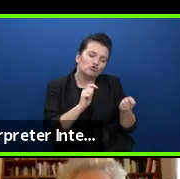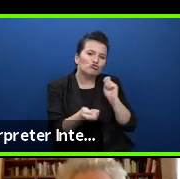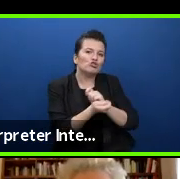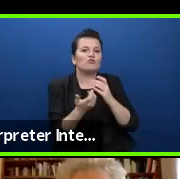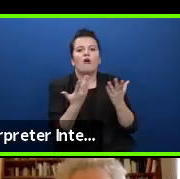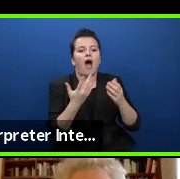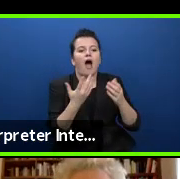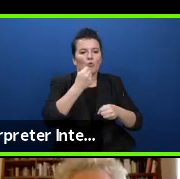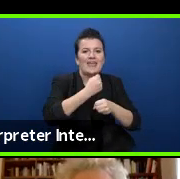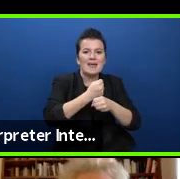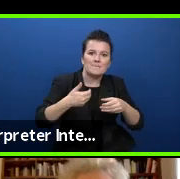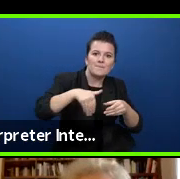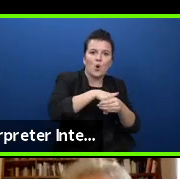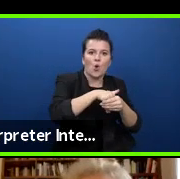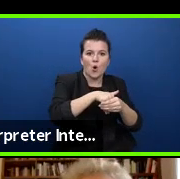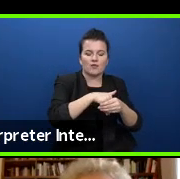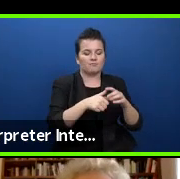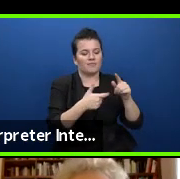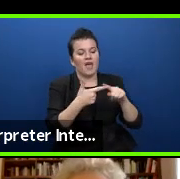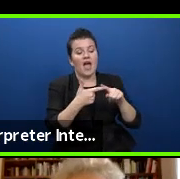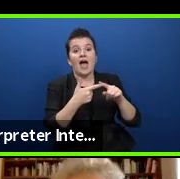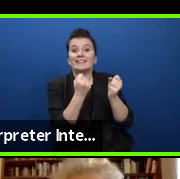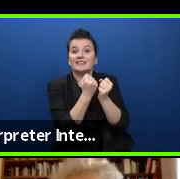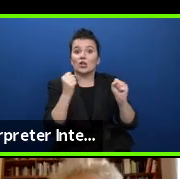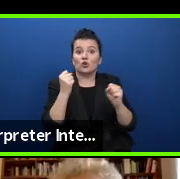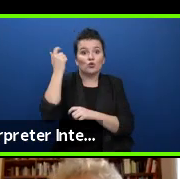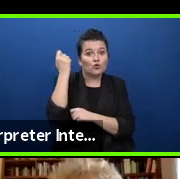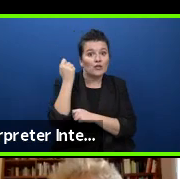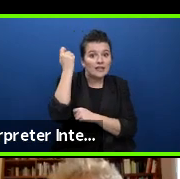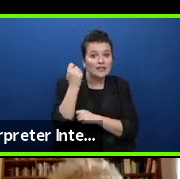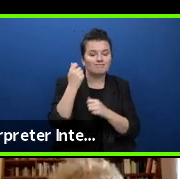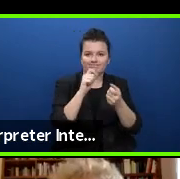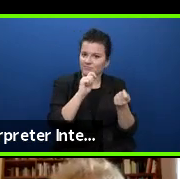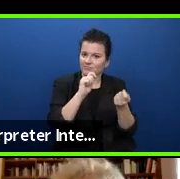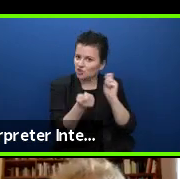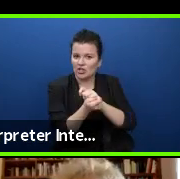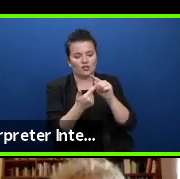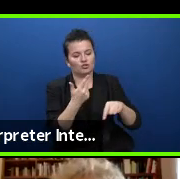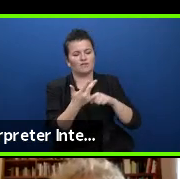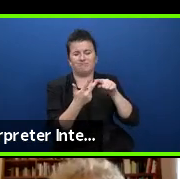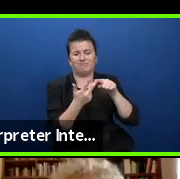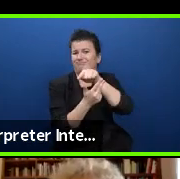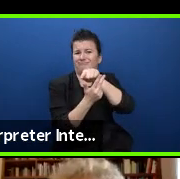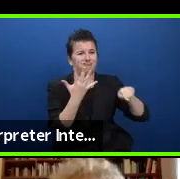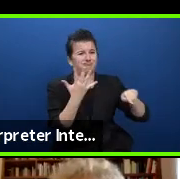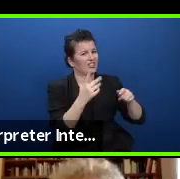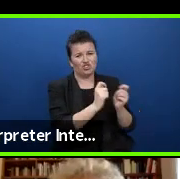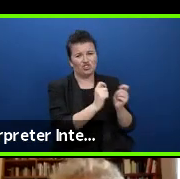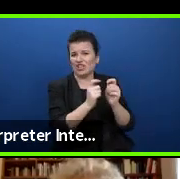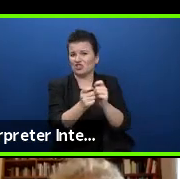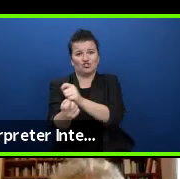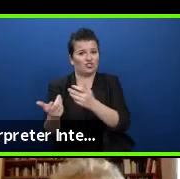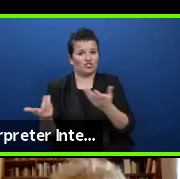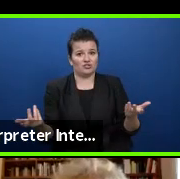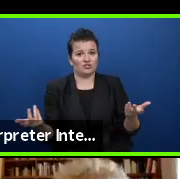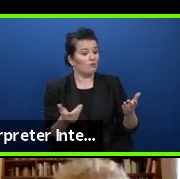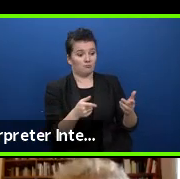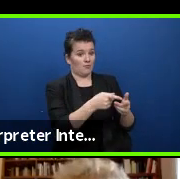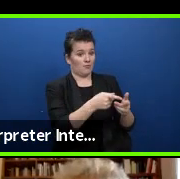the security systems and so on. And it's quite a lot, I mean, but so far it's not possible anymore to close the